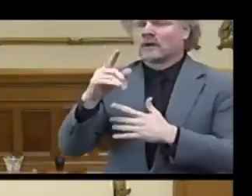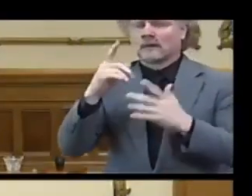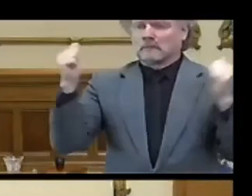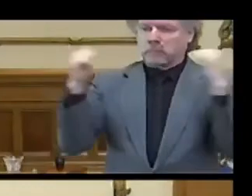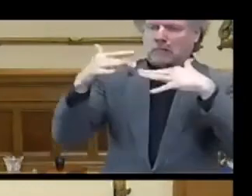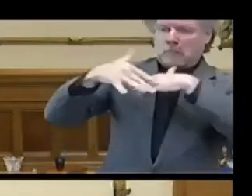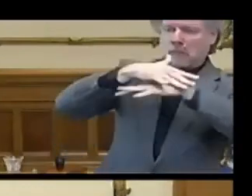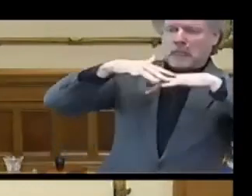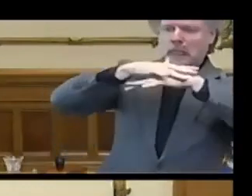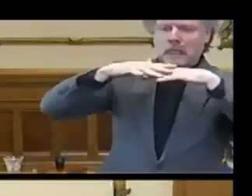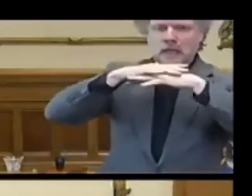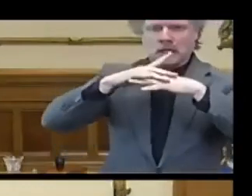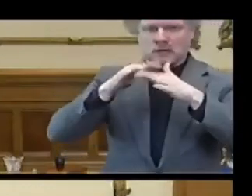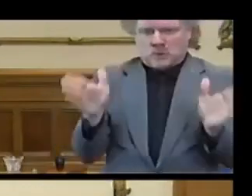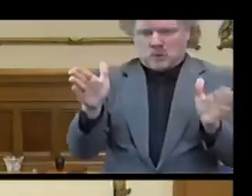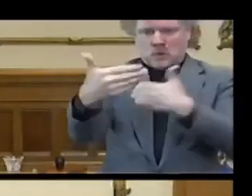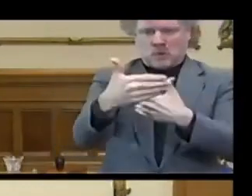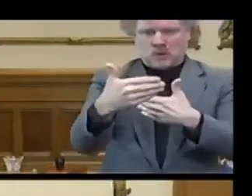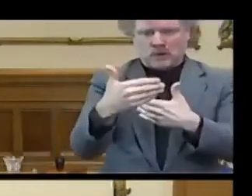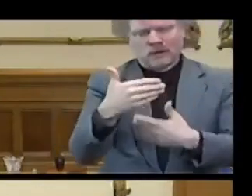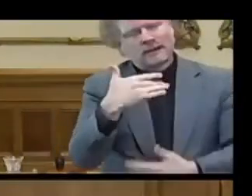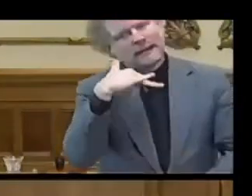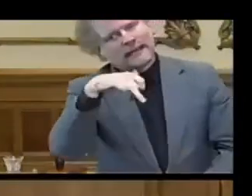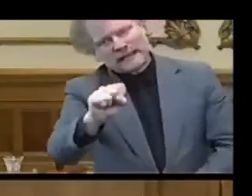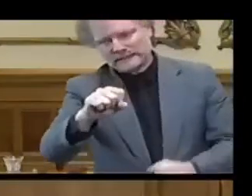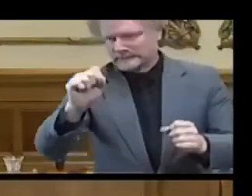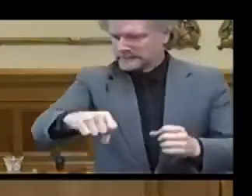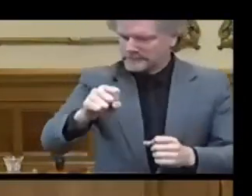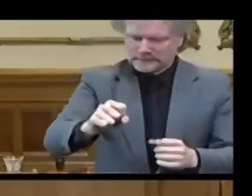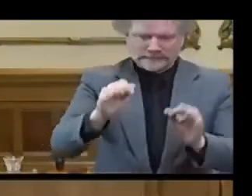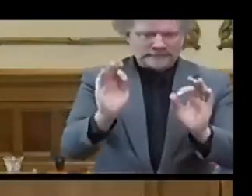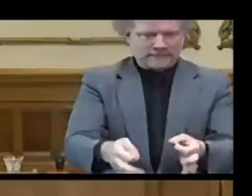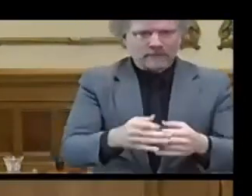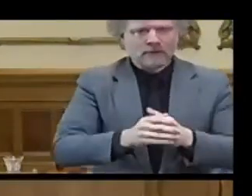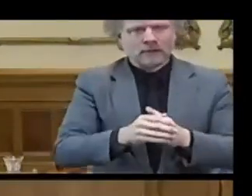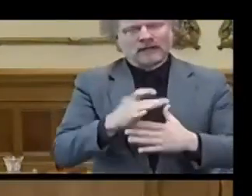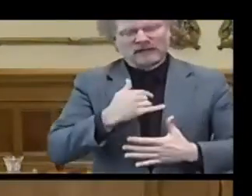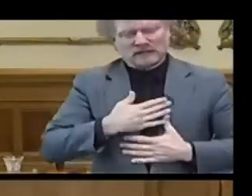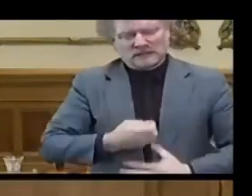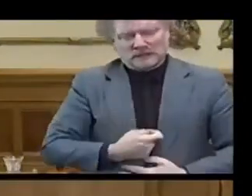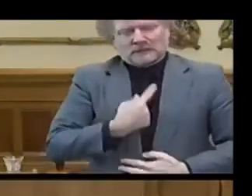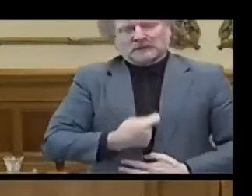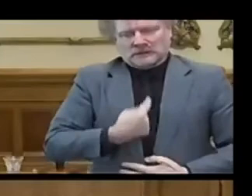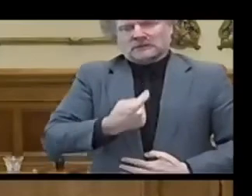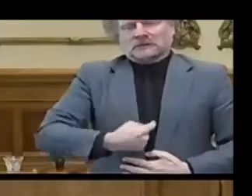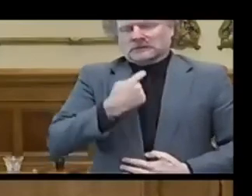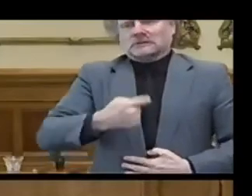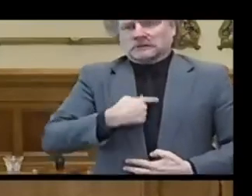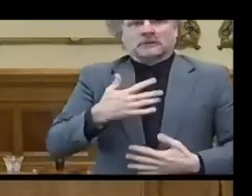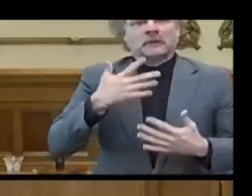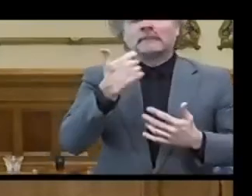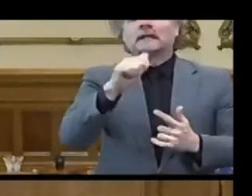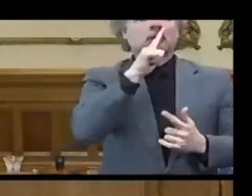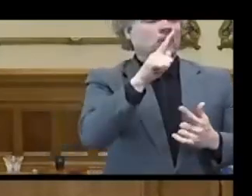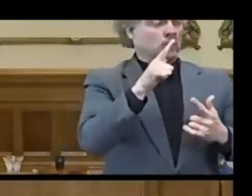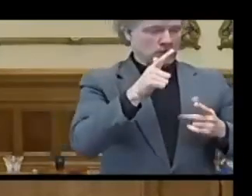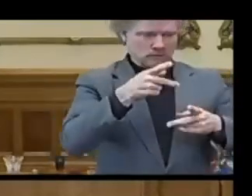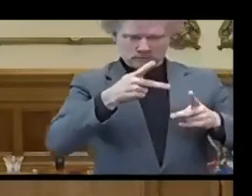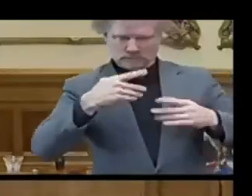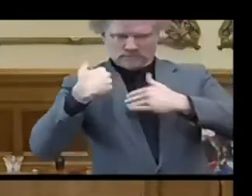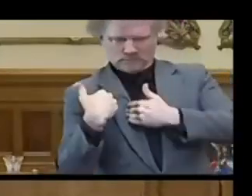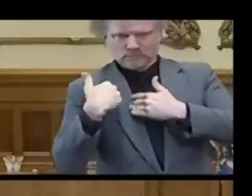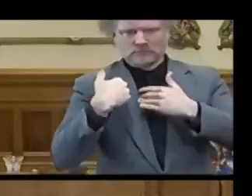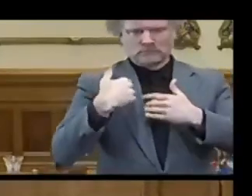of people in an enclosed space, of course, gives me some heartburn, but that's going to give any public health official some heartburn. And I think